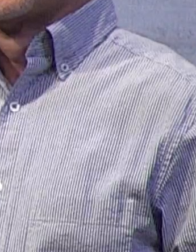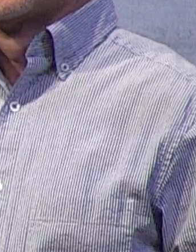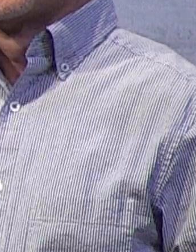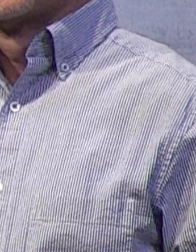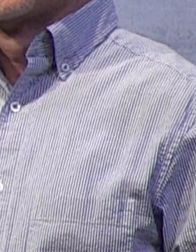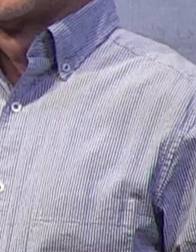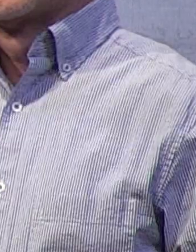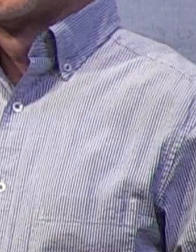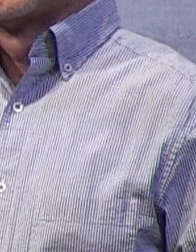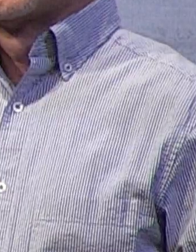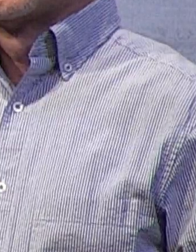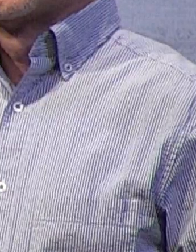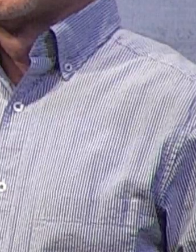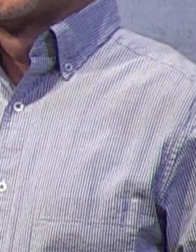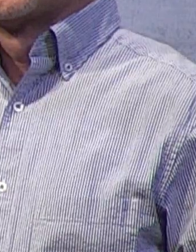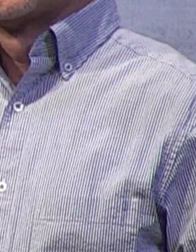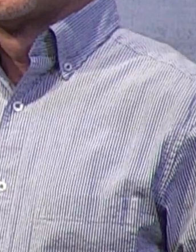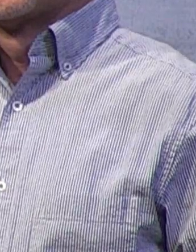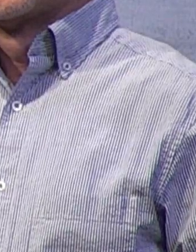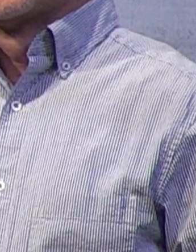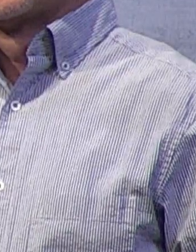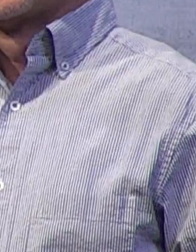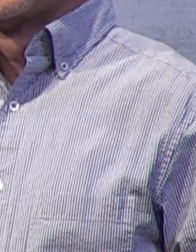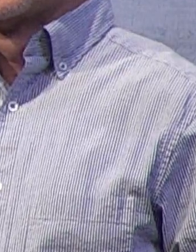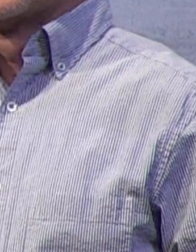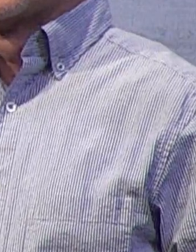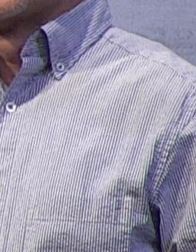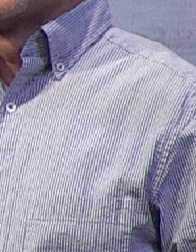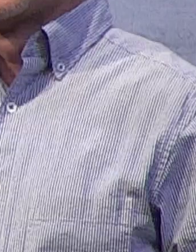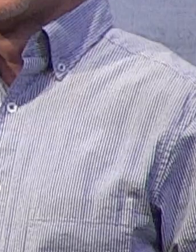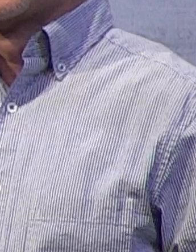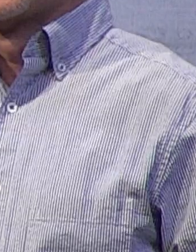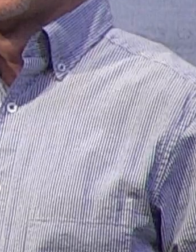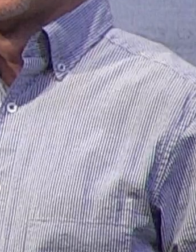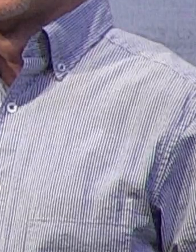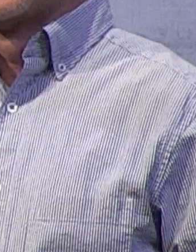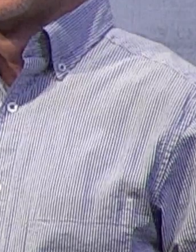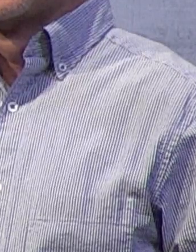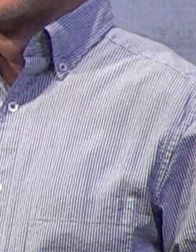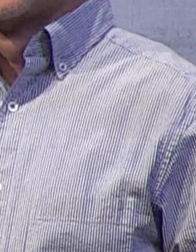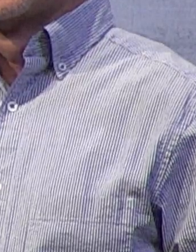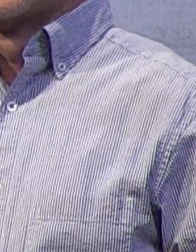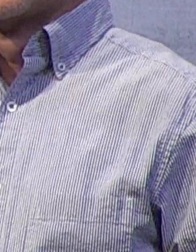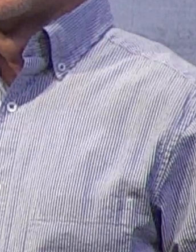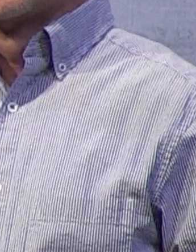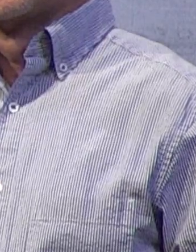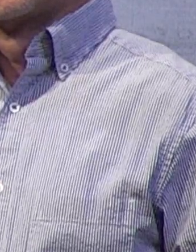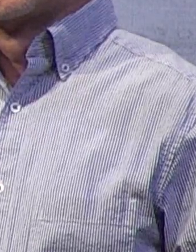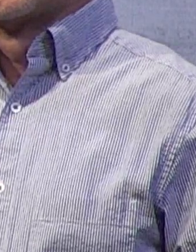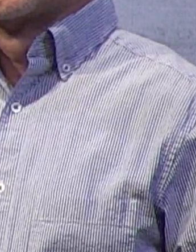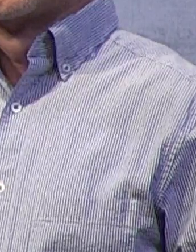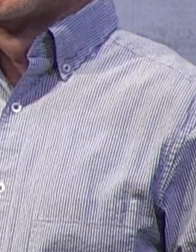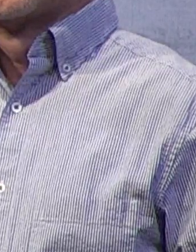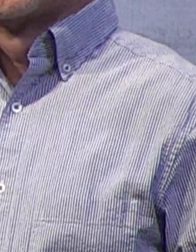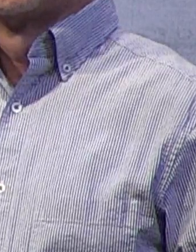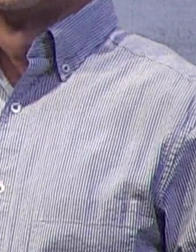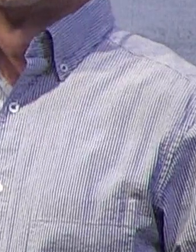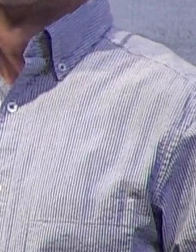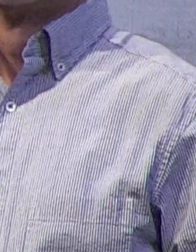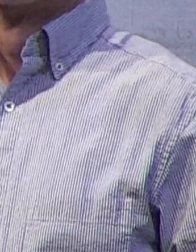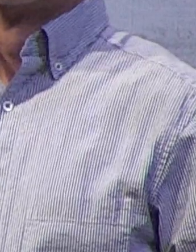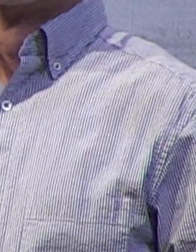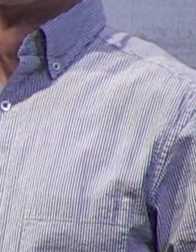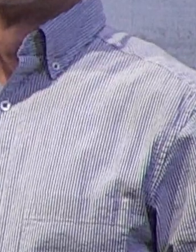Good morning. We're so glad that you joined us for worship today. Of course, it may be Sunday afternoon or even Monday or Tuesday, but we're glad that you chose